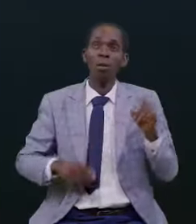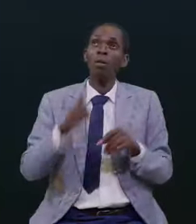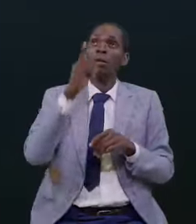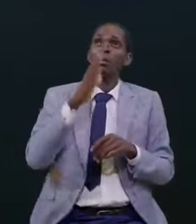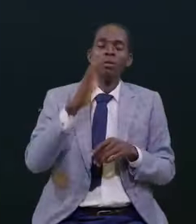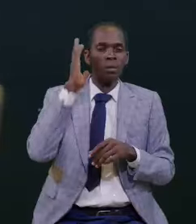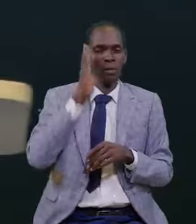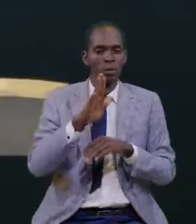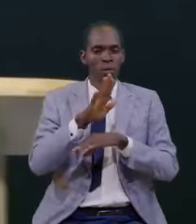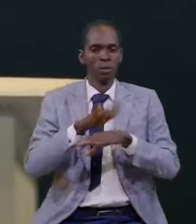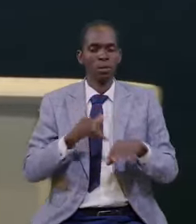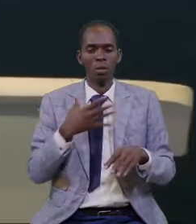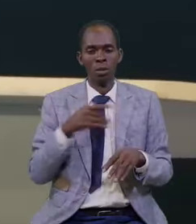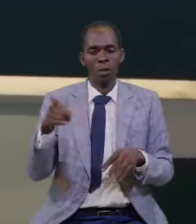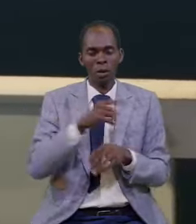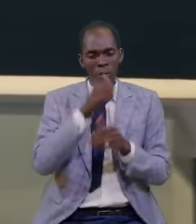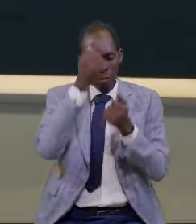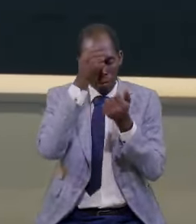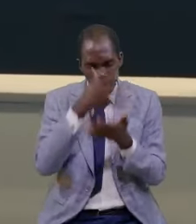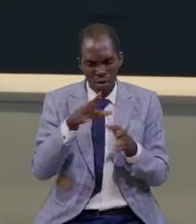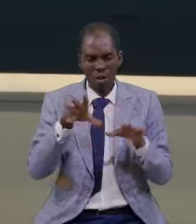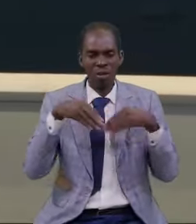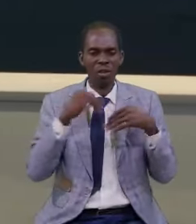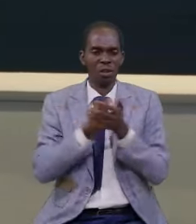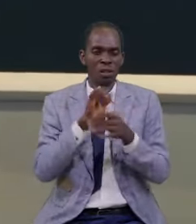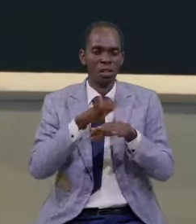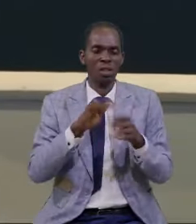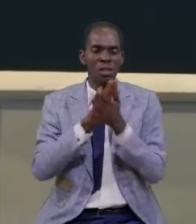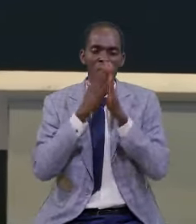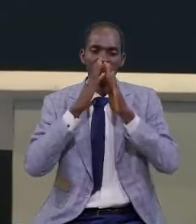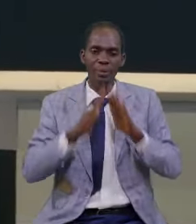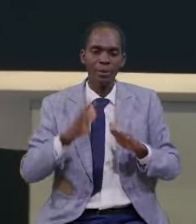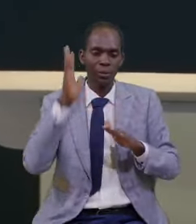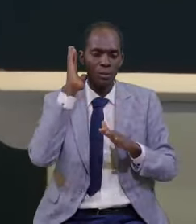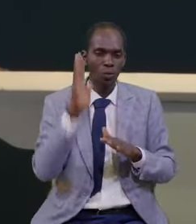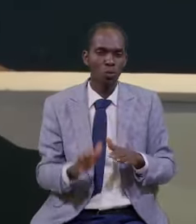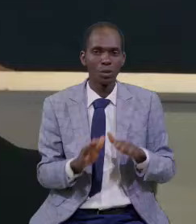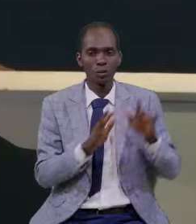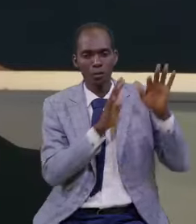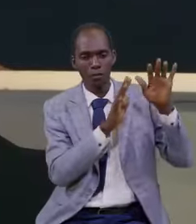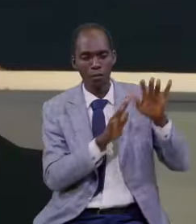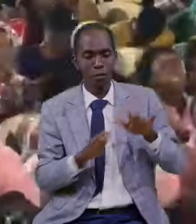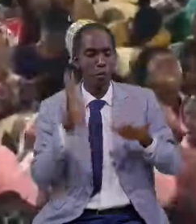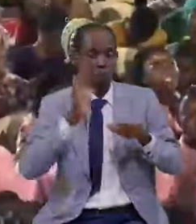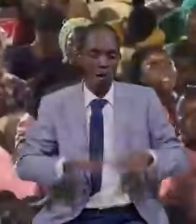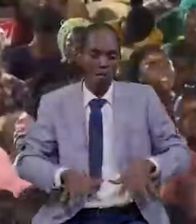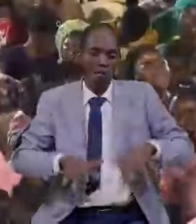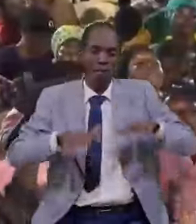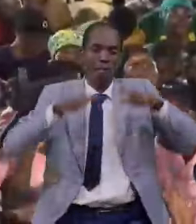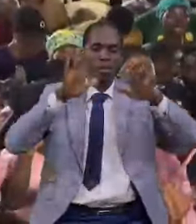call, peace will flood your heart. Peace will flood your